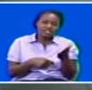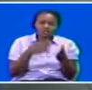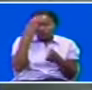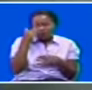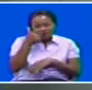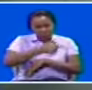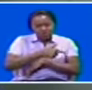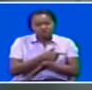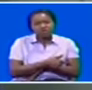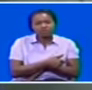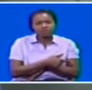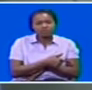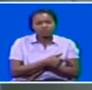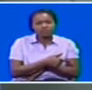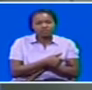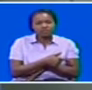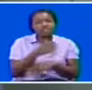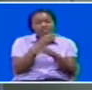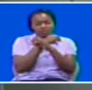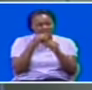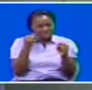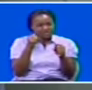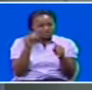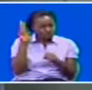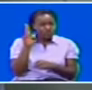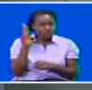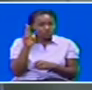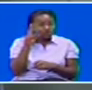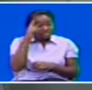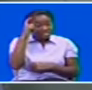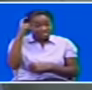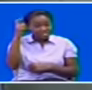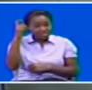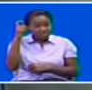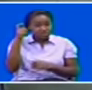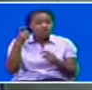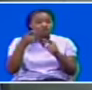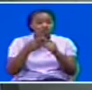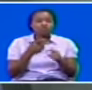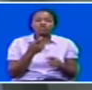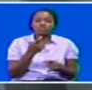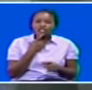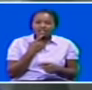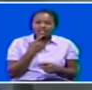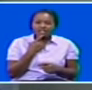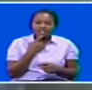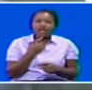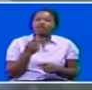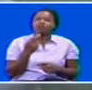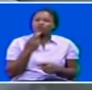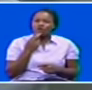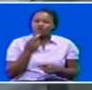petroleum? Mr. President, the dreams of the Turkana, Pokot,